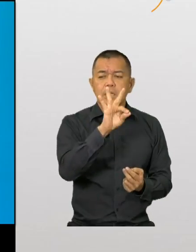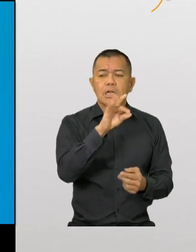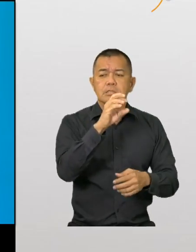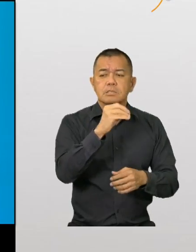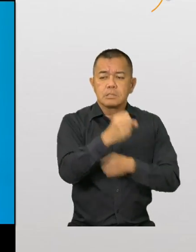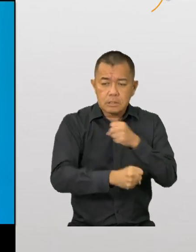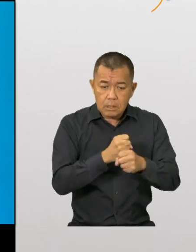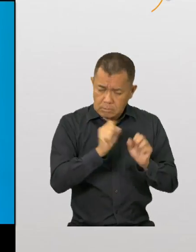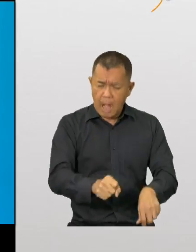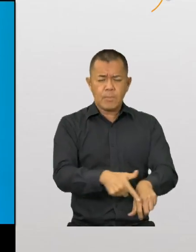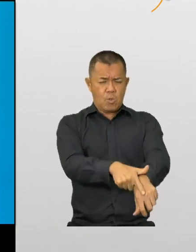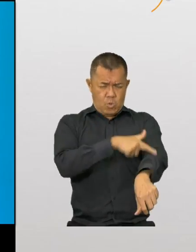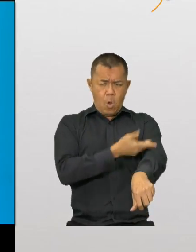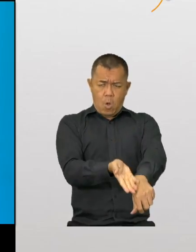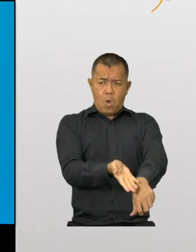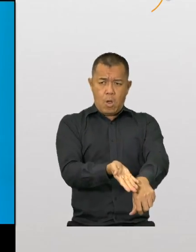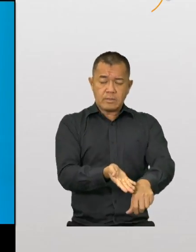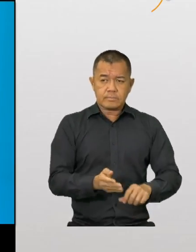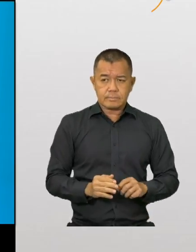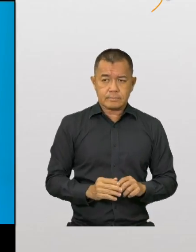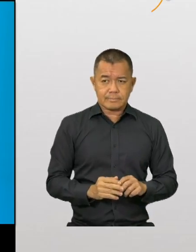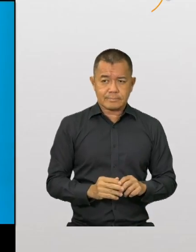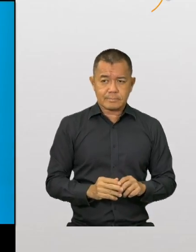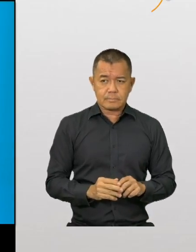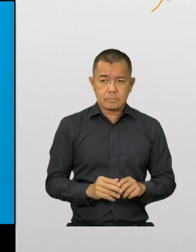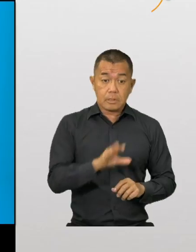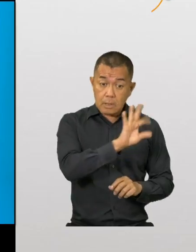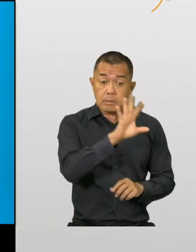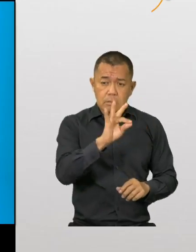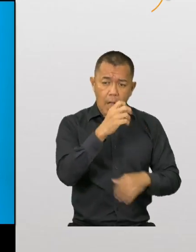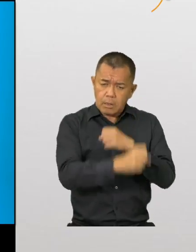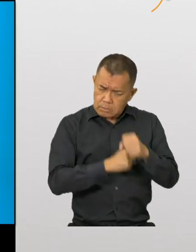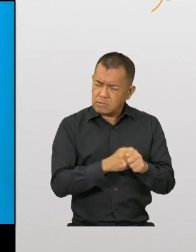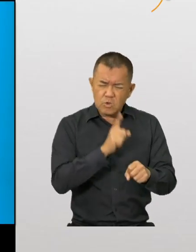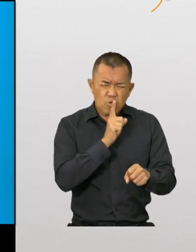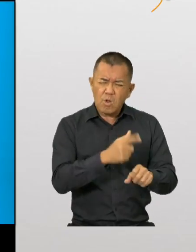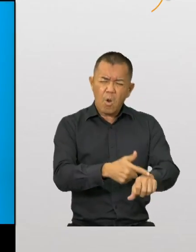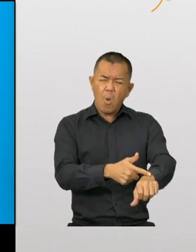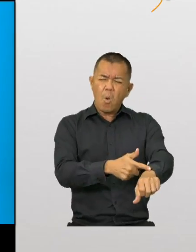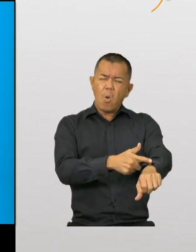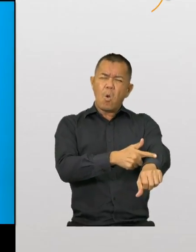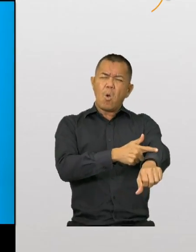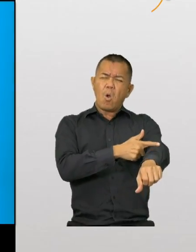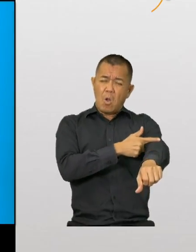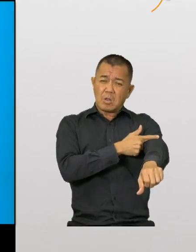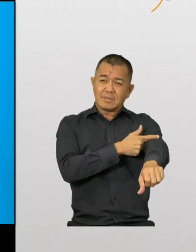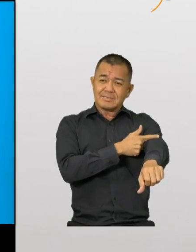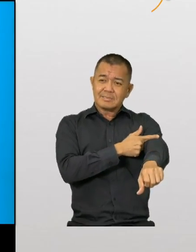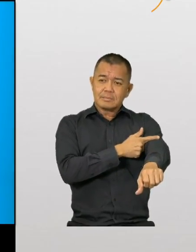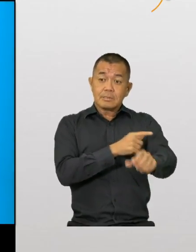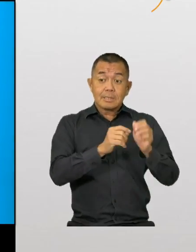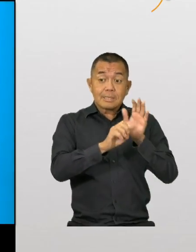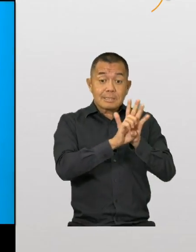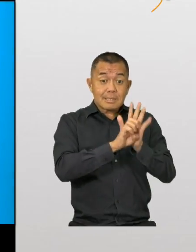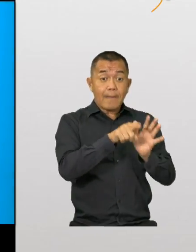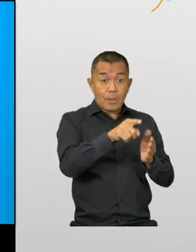Actually, 99 years is a very long time. Let's say you buy a new flat from HDB in your early